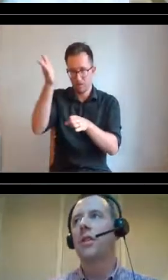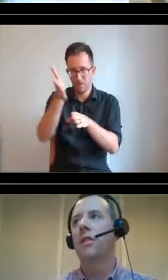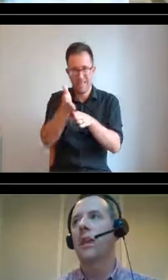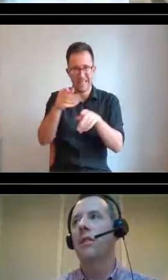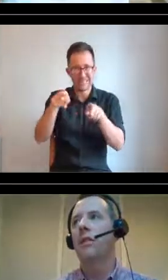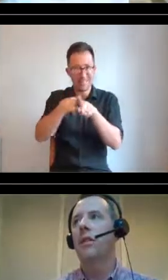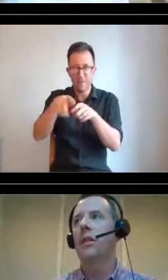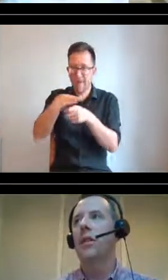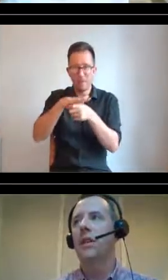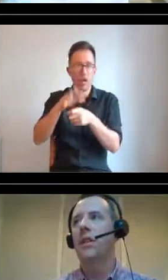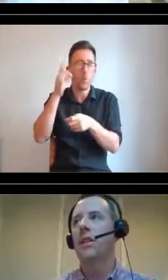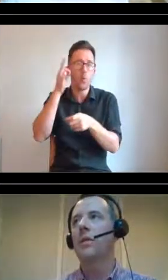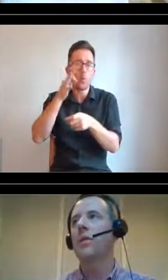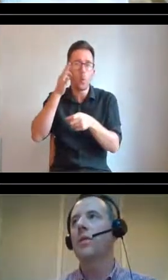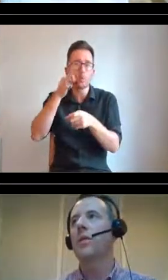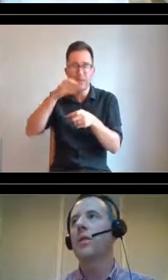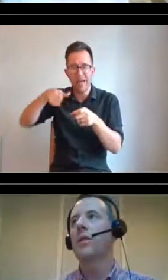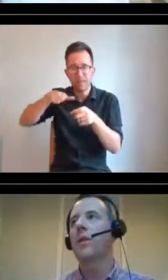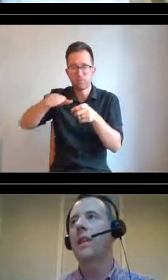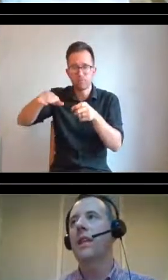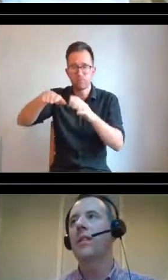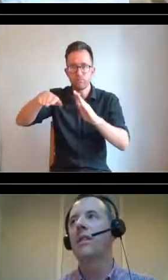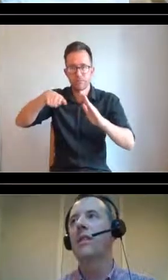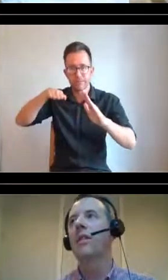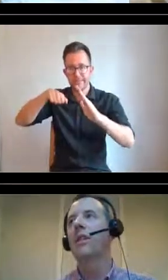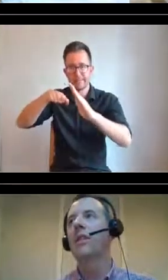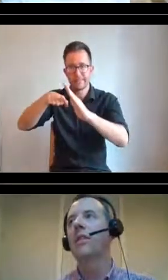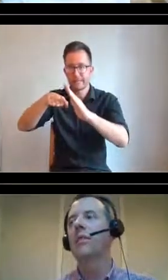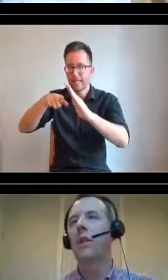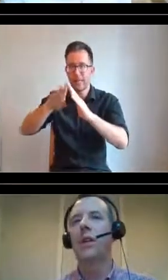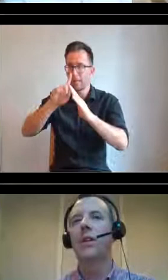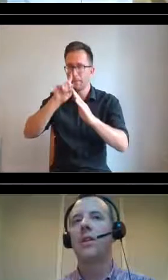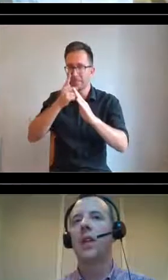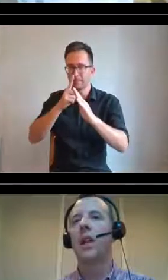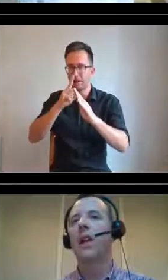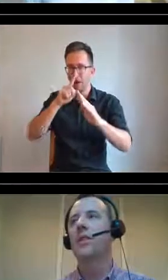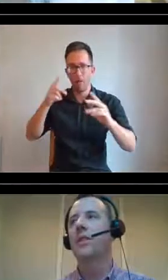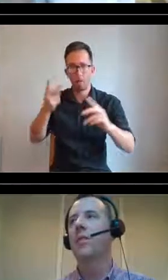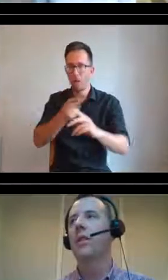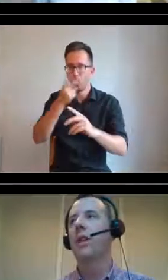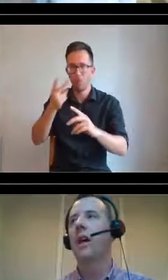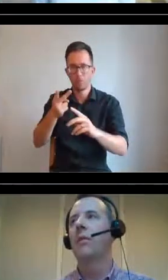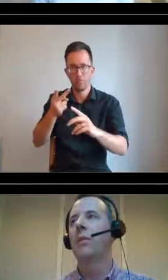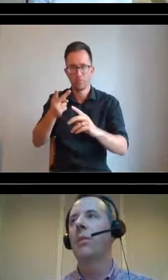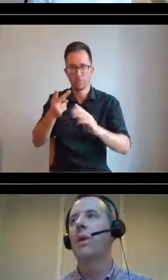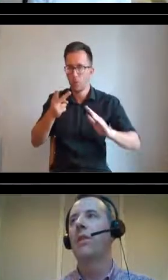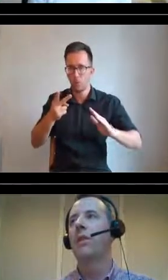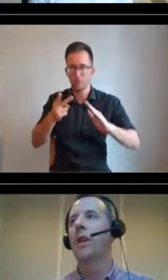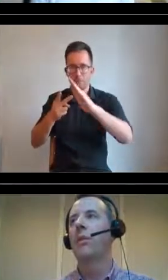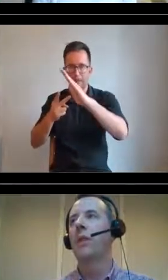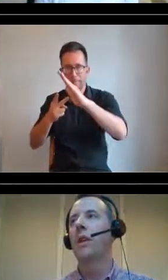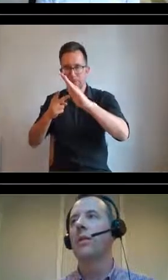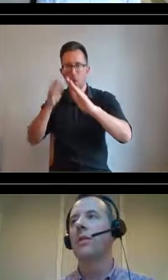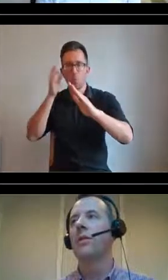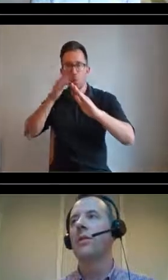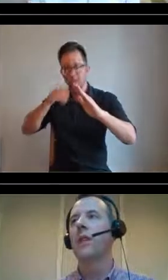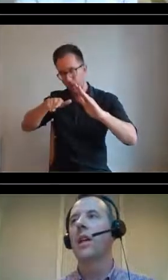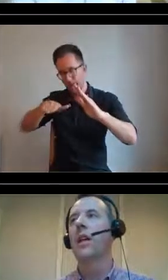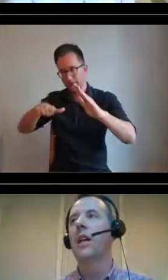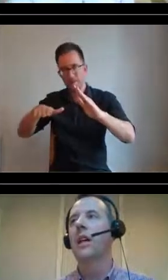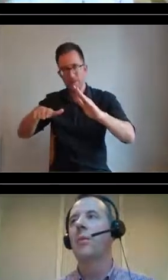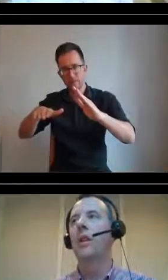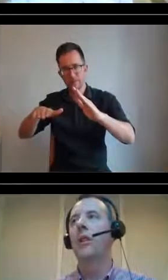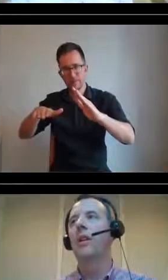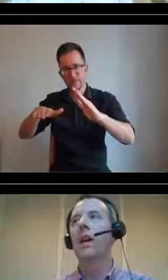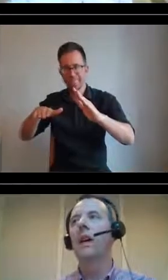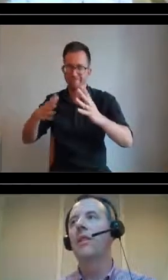watercourse diversion. So we have an existing watercourse that we need to divert because it clashes with our proposed alignment at Lower Thames